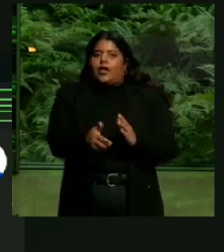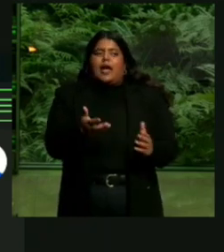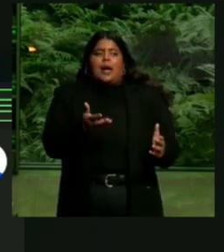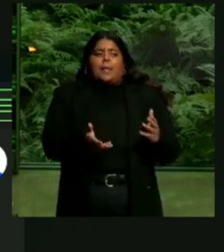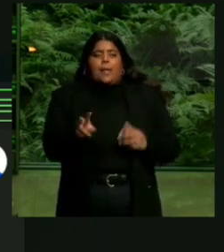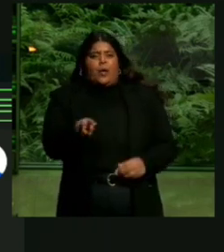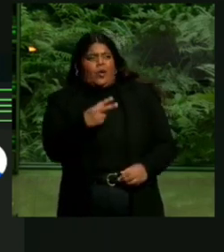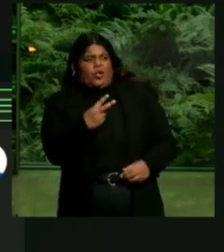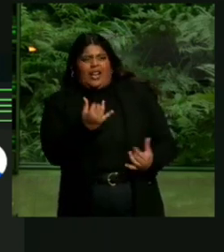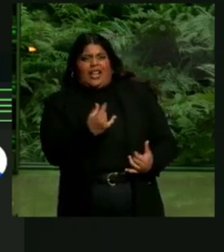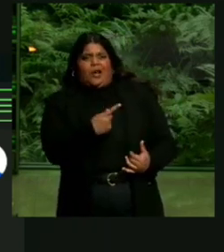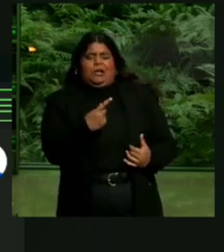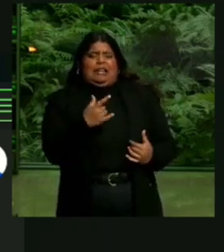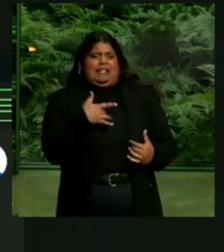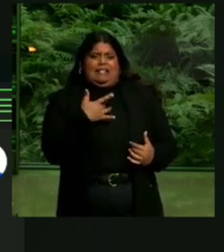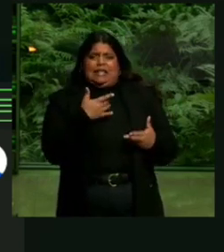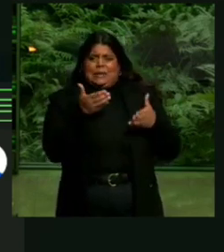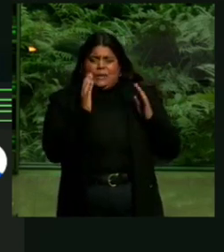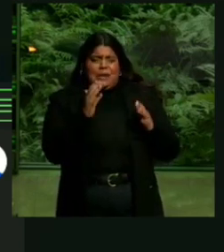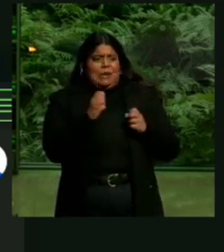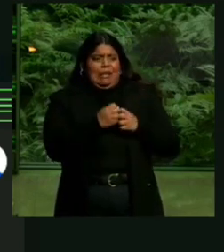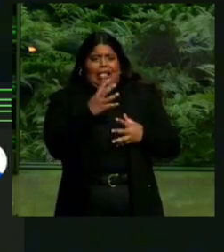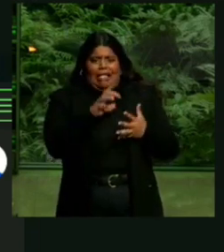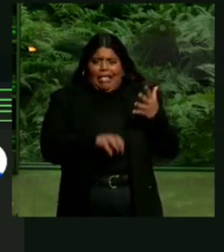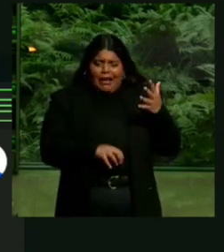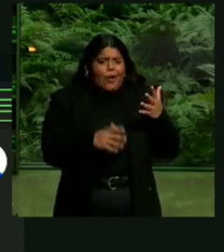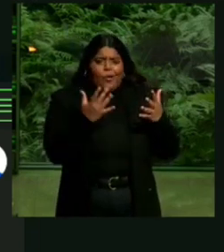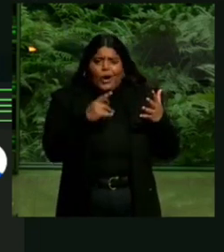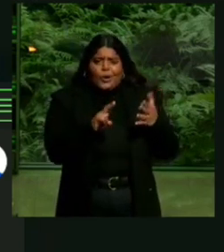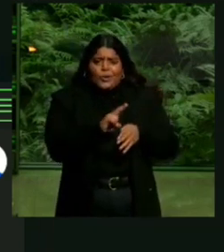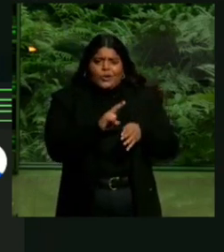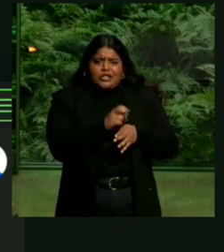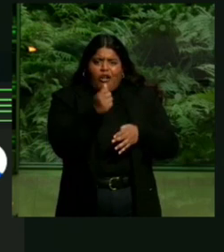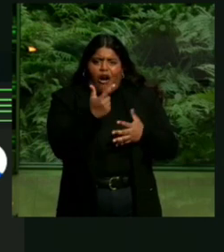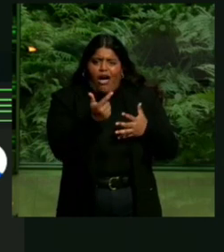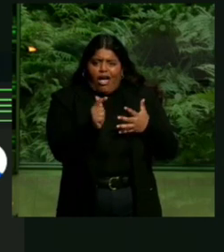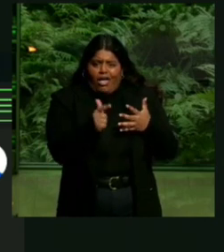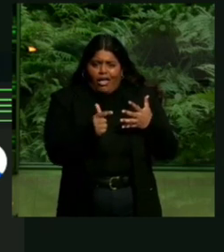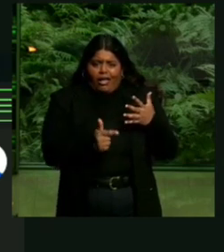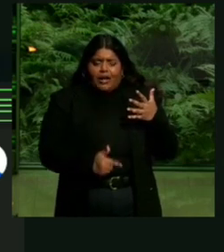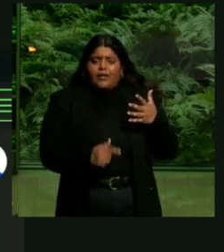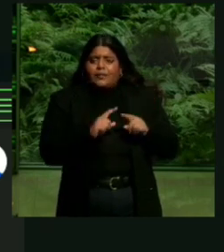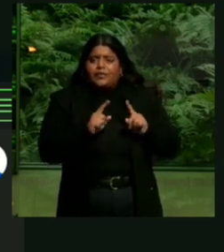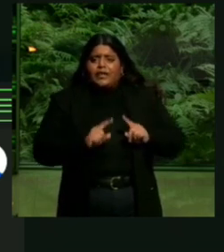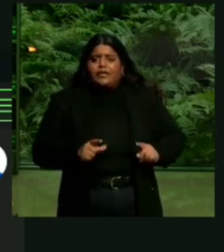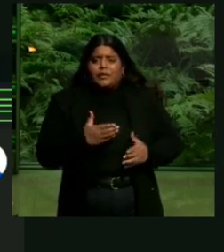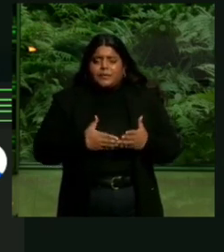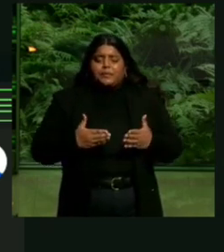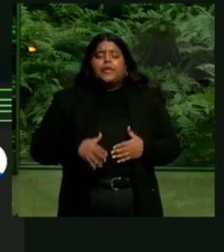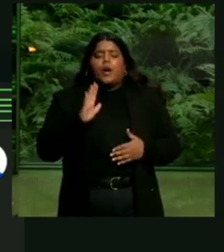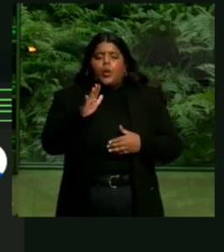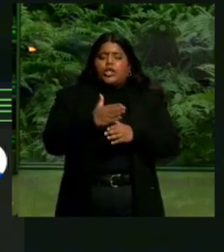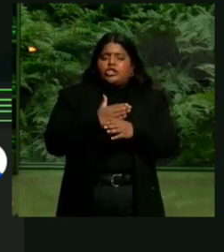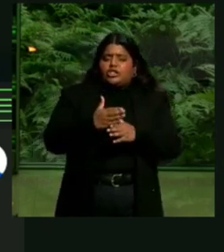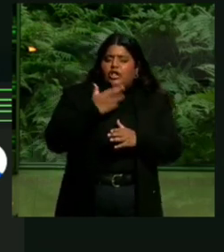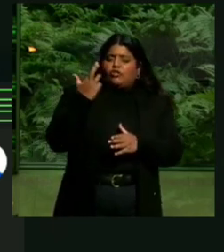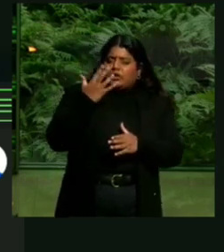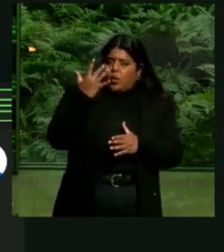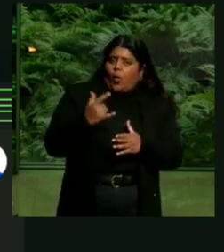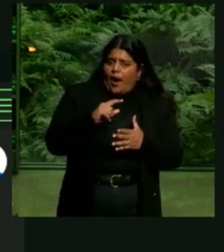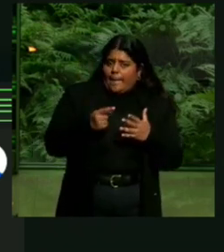like extremely long, but why are you using all these different aspects? And I'll share a little bit of that reasoning